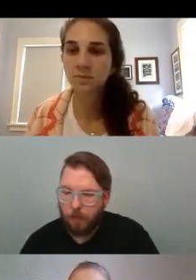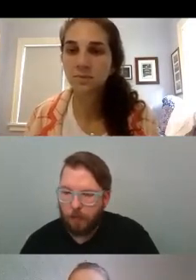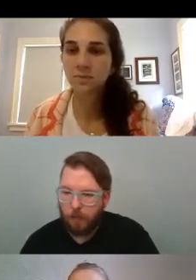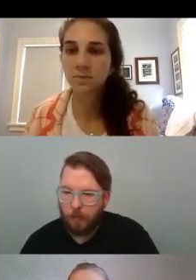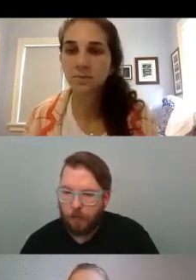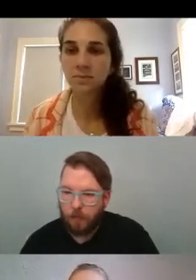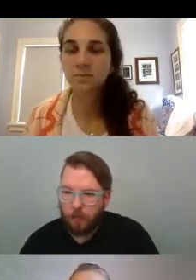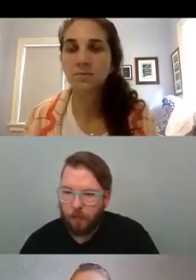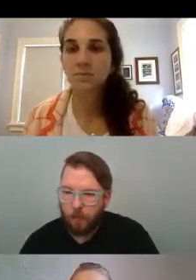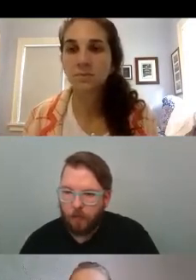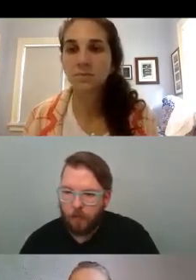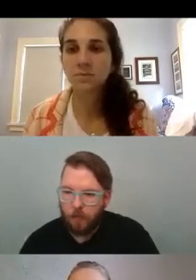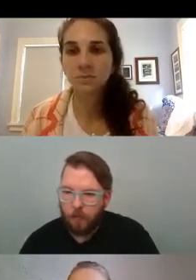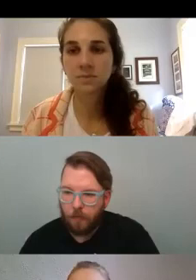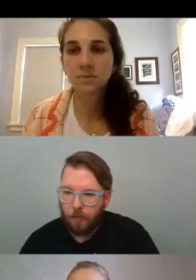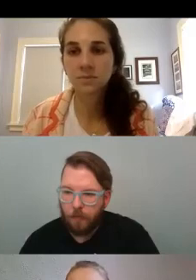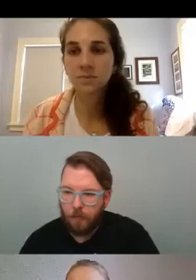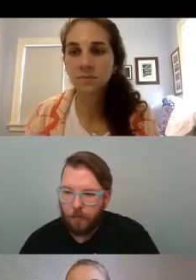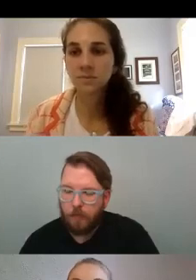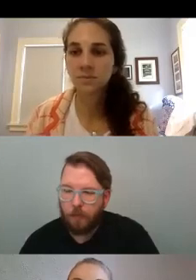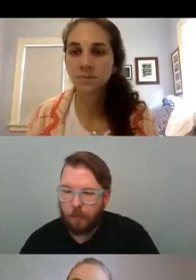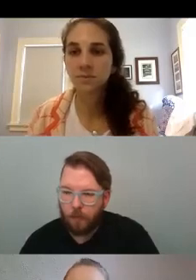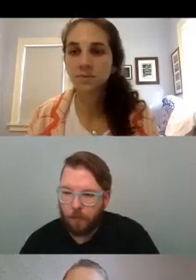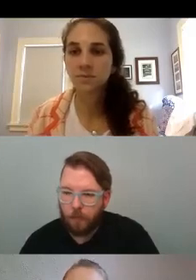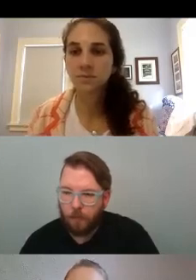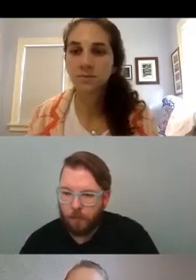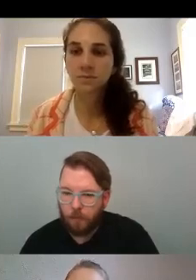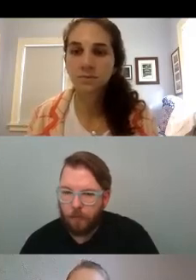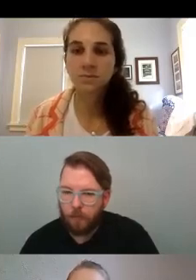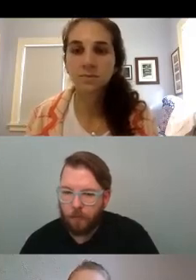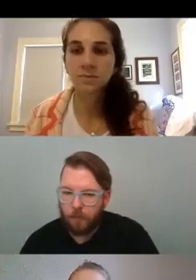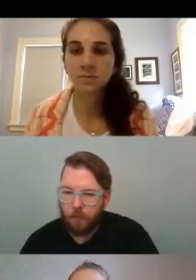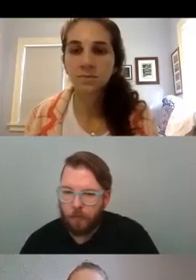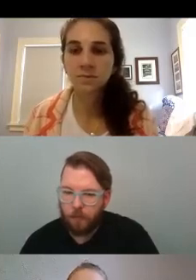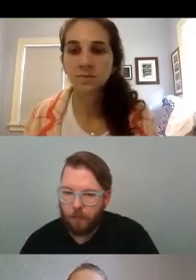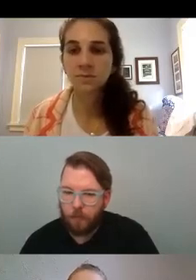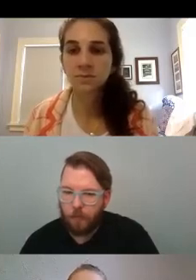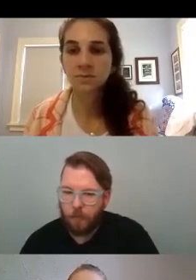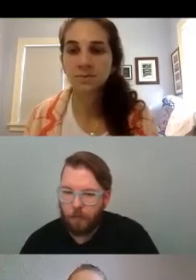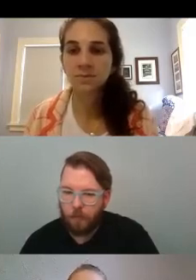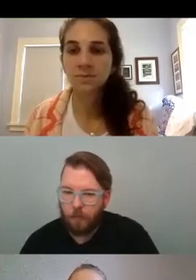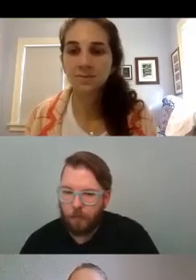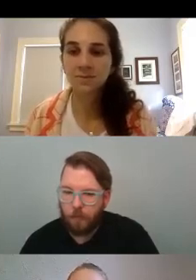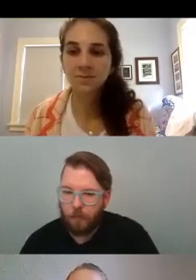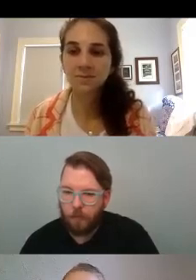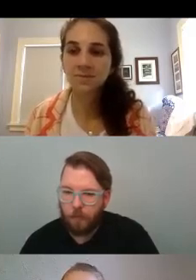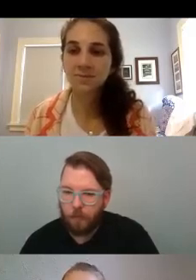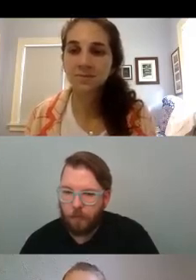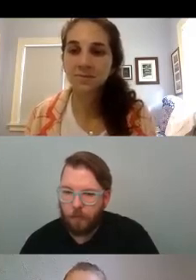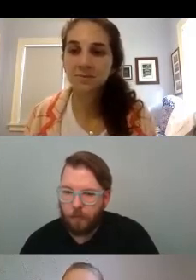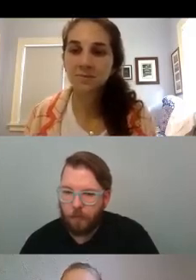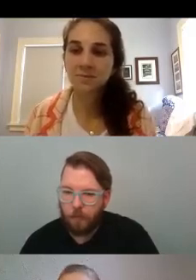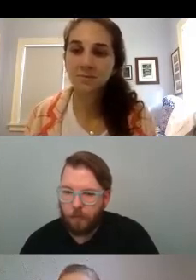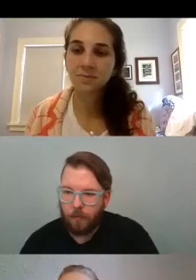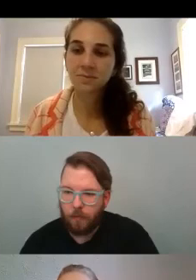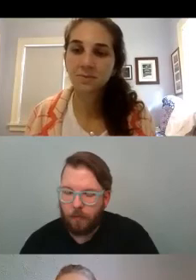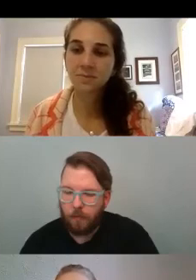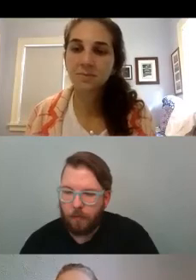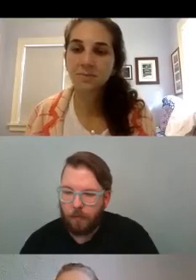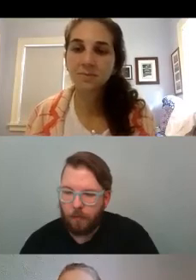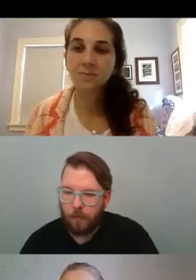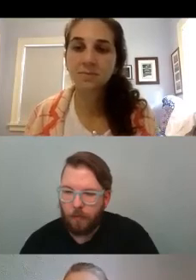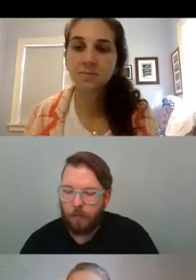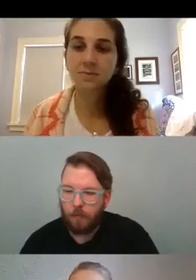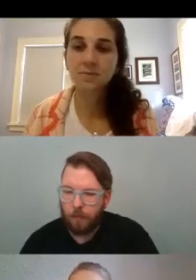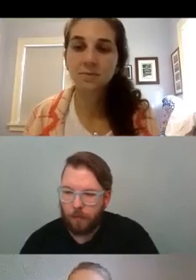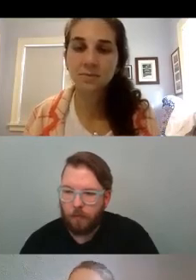their own way, and that they need something a little bit different. And we do really want to emphasize that they also need to come and ask for some